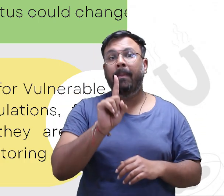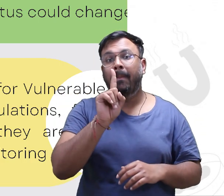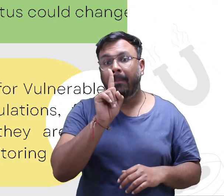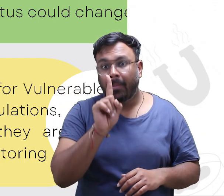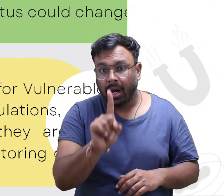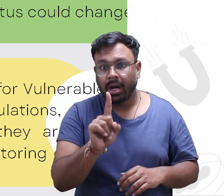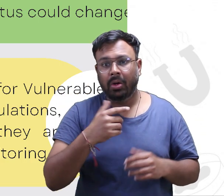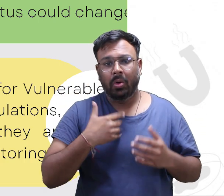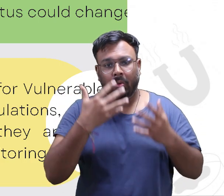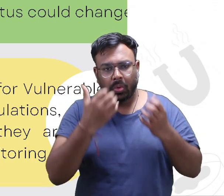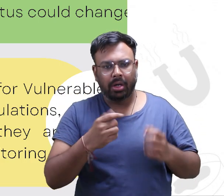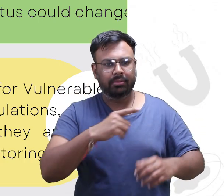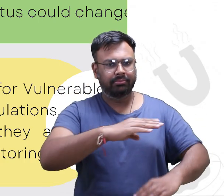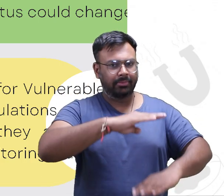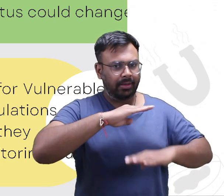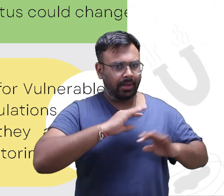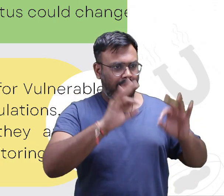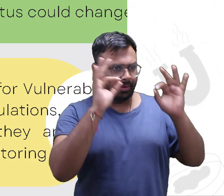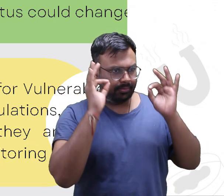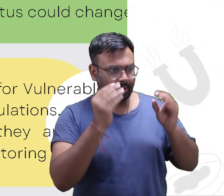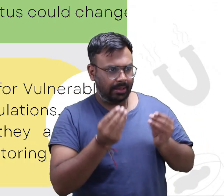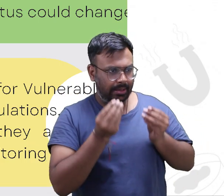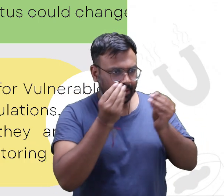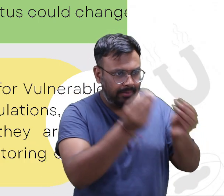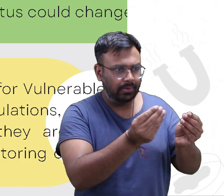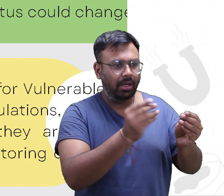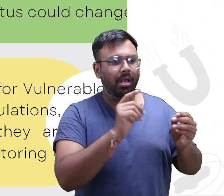However, this classification does not mean that